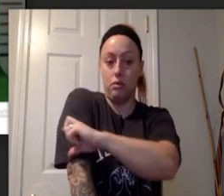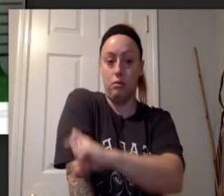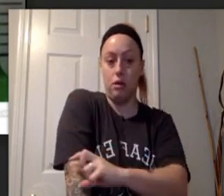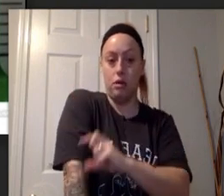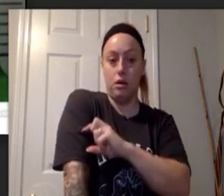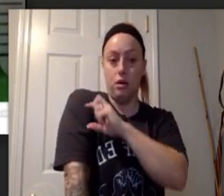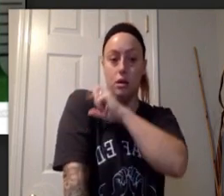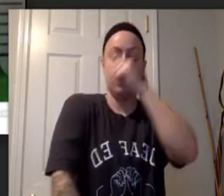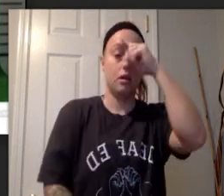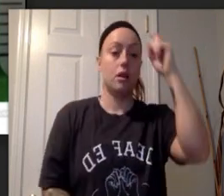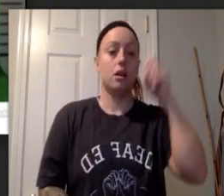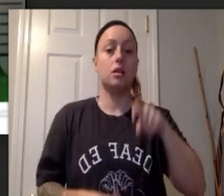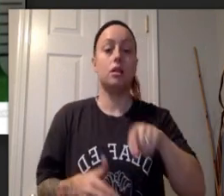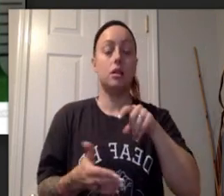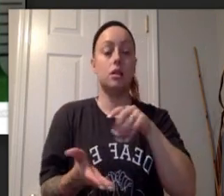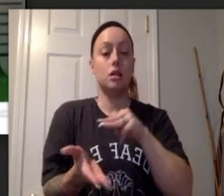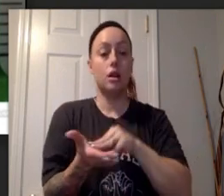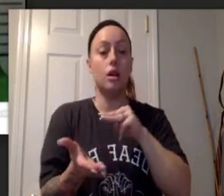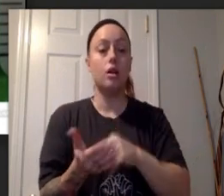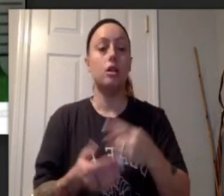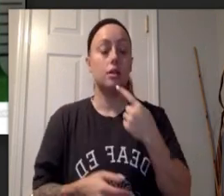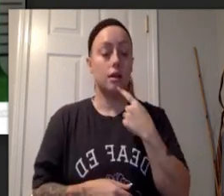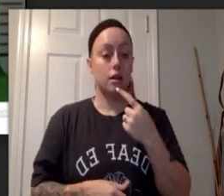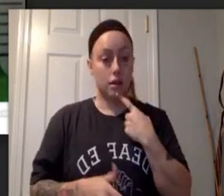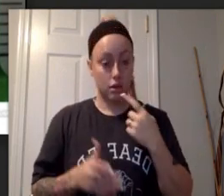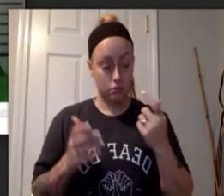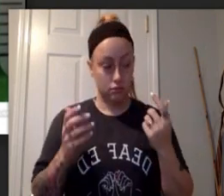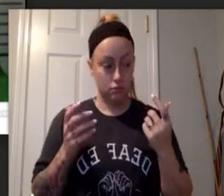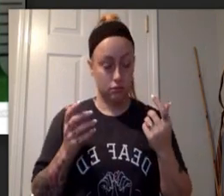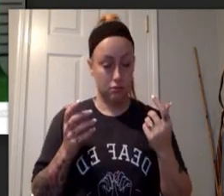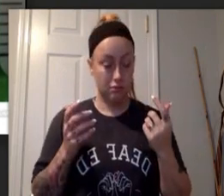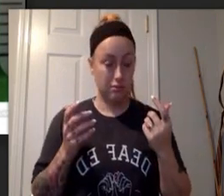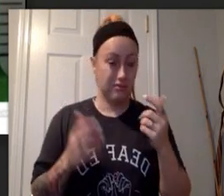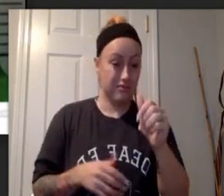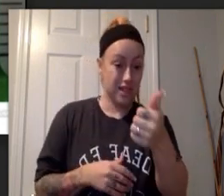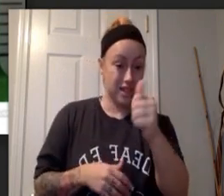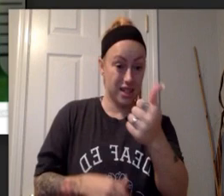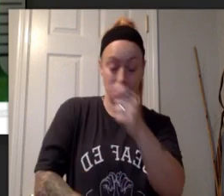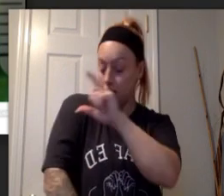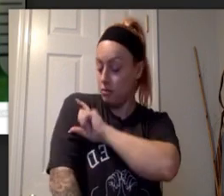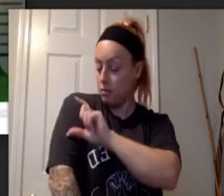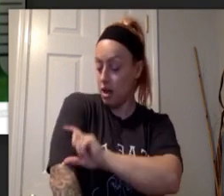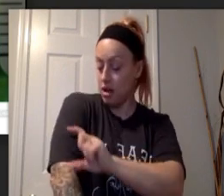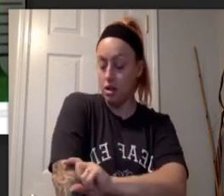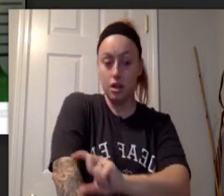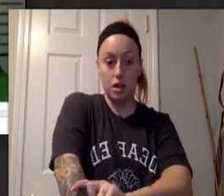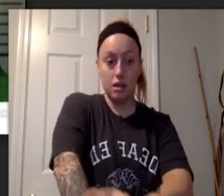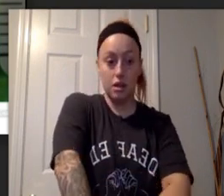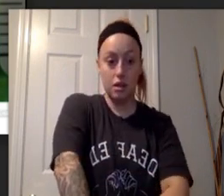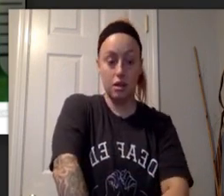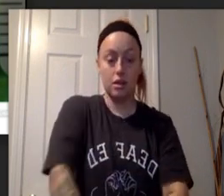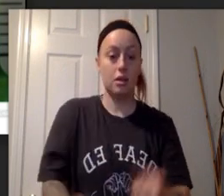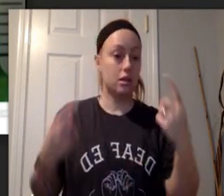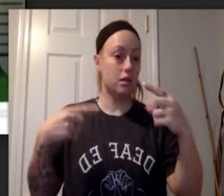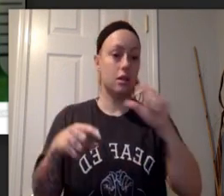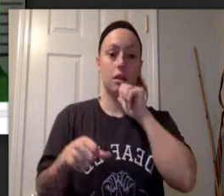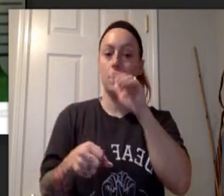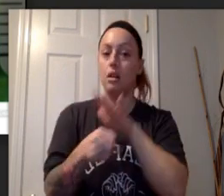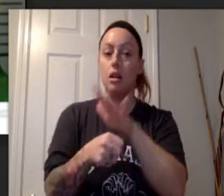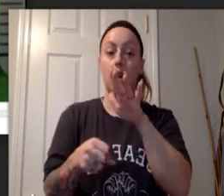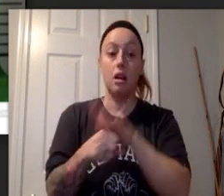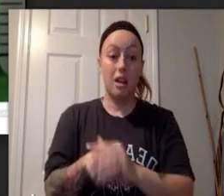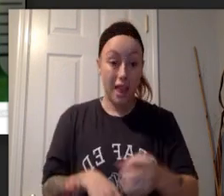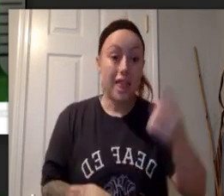sense because this doctor also said that you could have like 10 patches on your hands and it's still like not enough. Now that